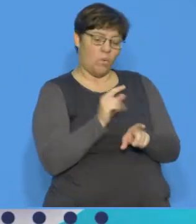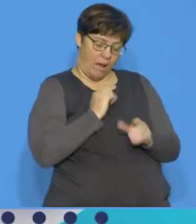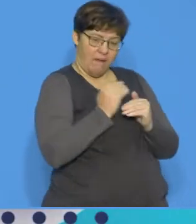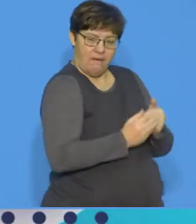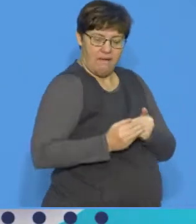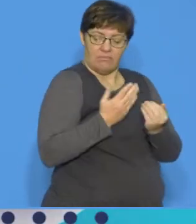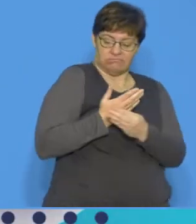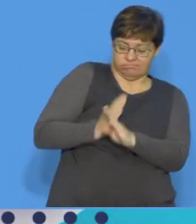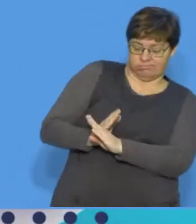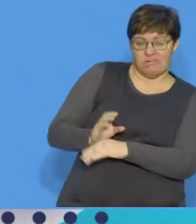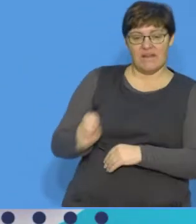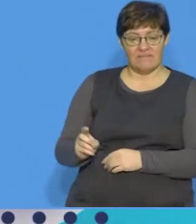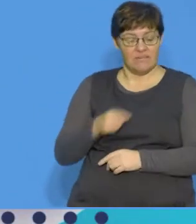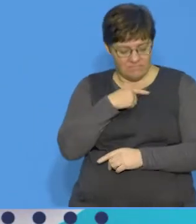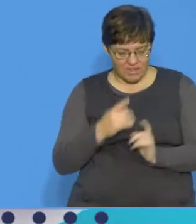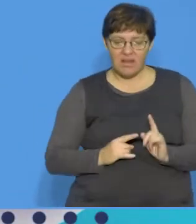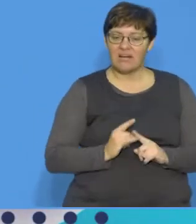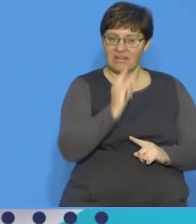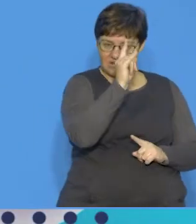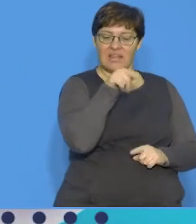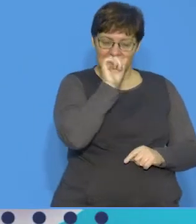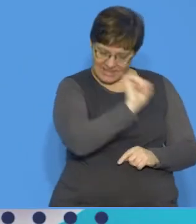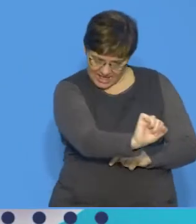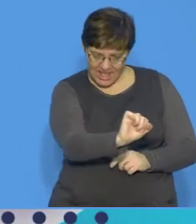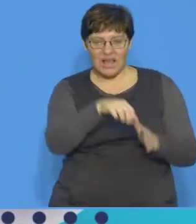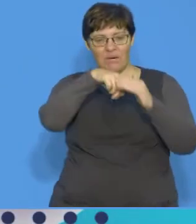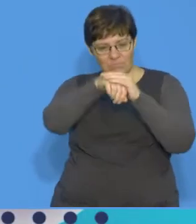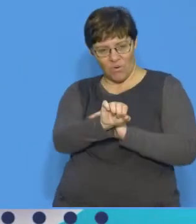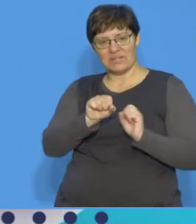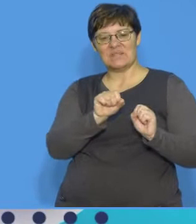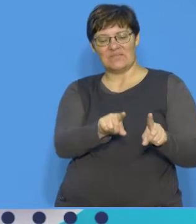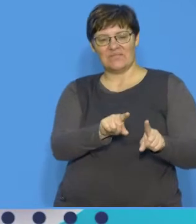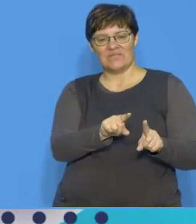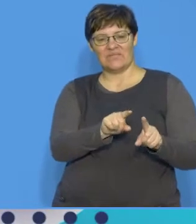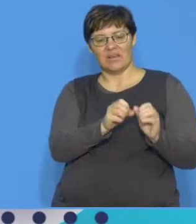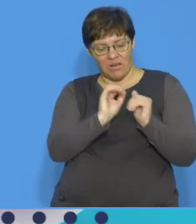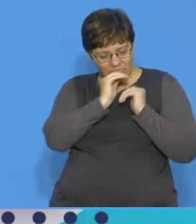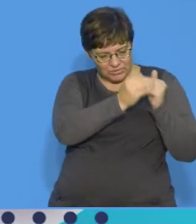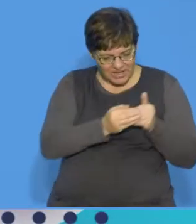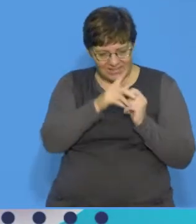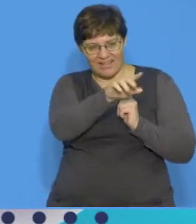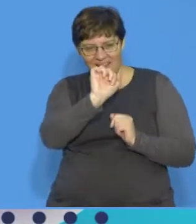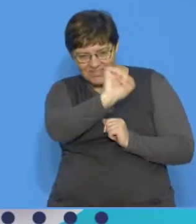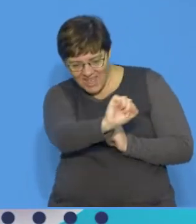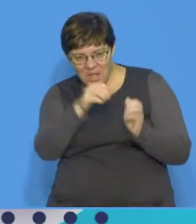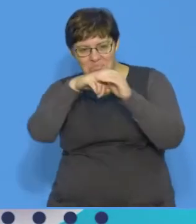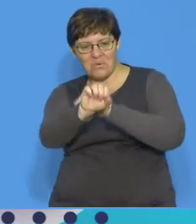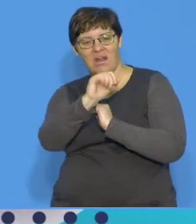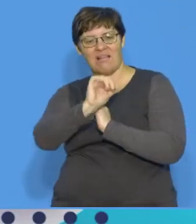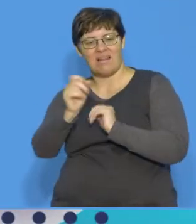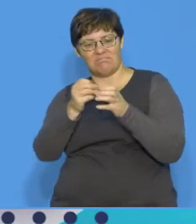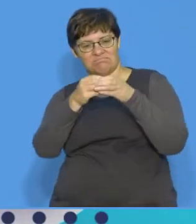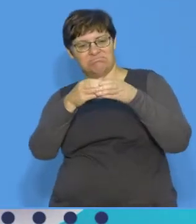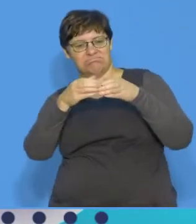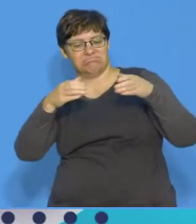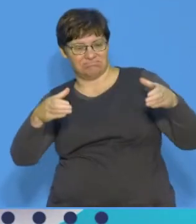grow up to be able to have offspring of their own. All of the things that we've spoken